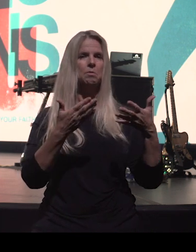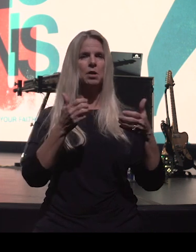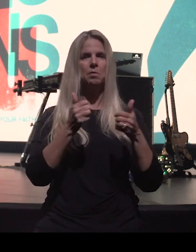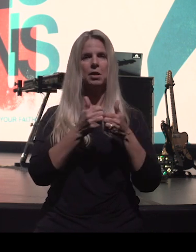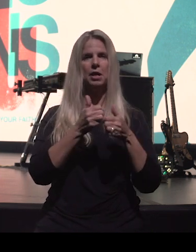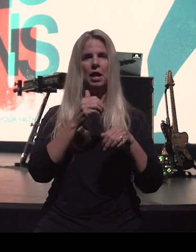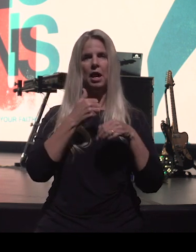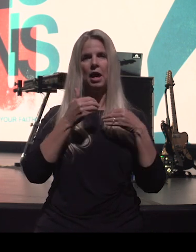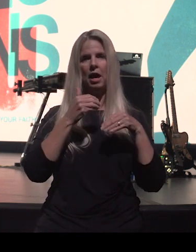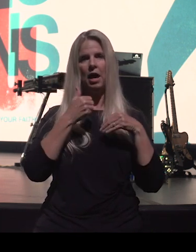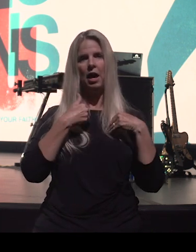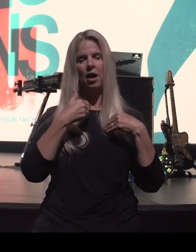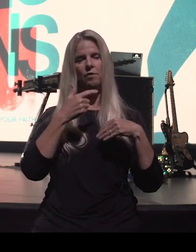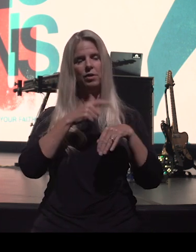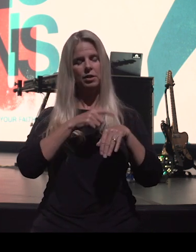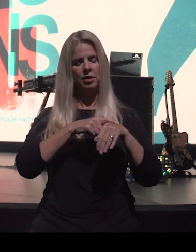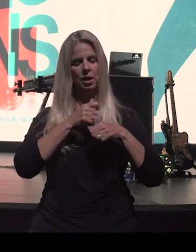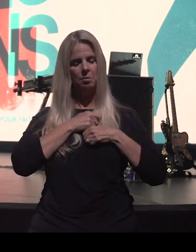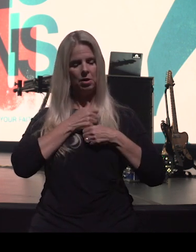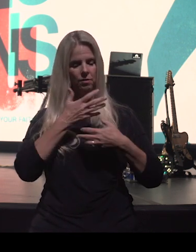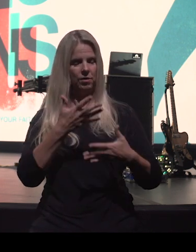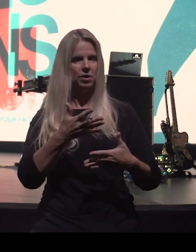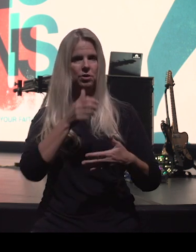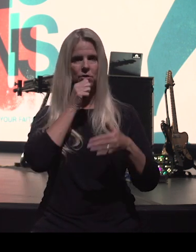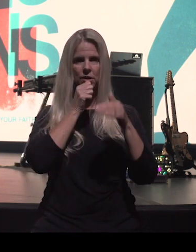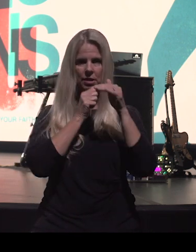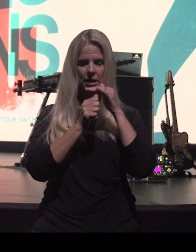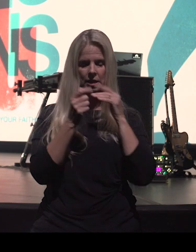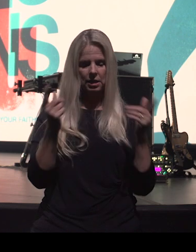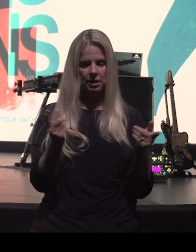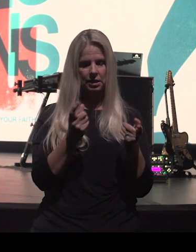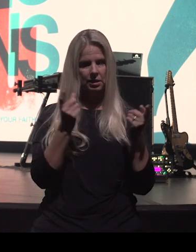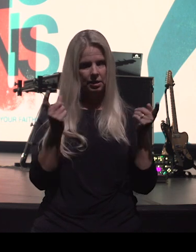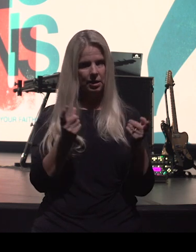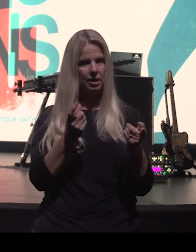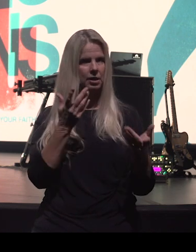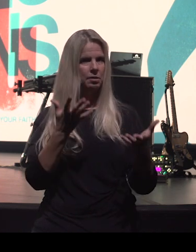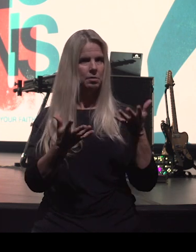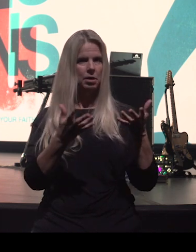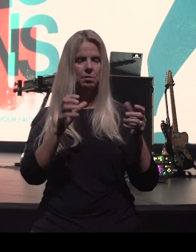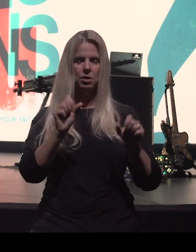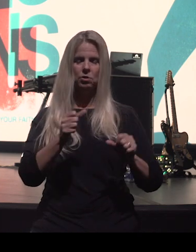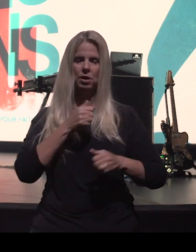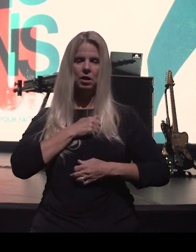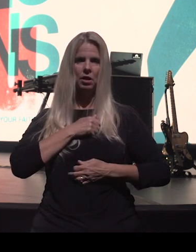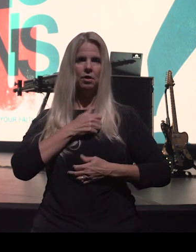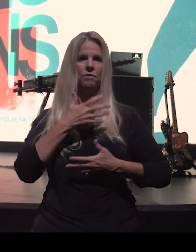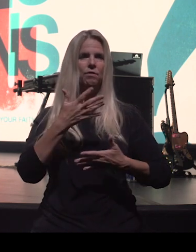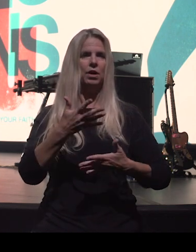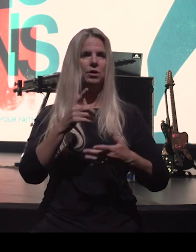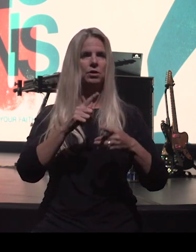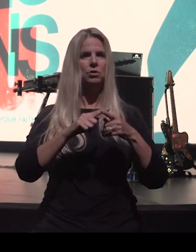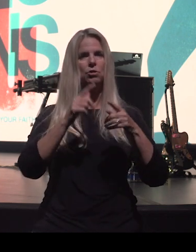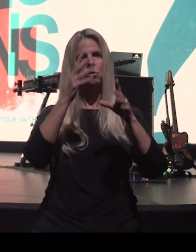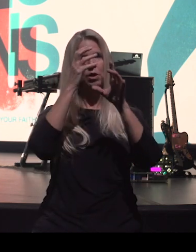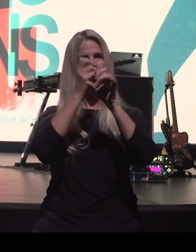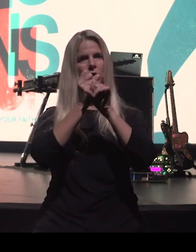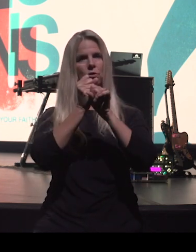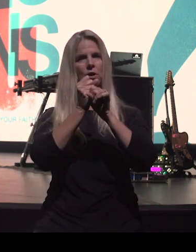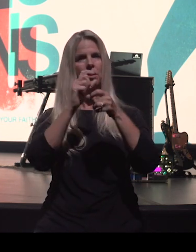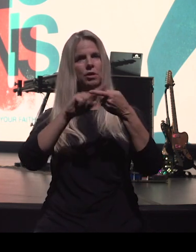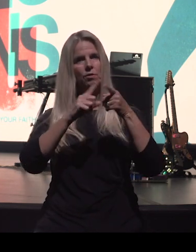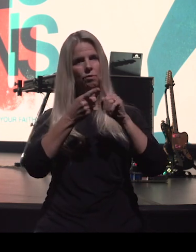are leaking in your heart right now, and you might need to confess that to a spouse or to a trusted friend and say, I want to just share what's going on in my heart. I haven't shared this with